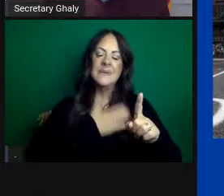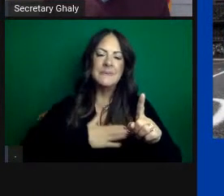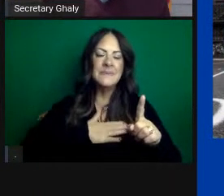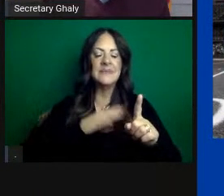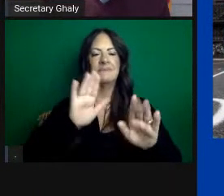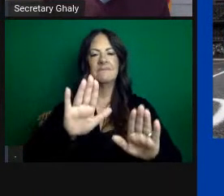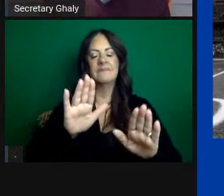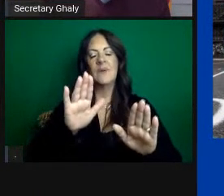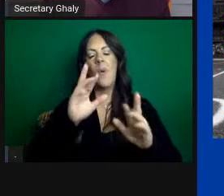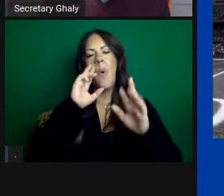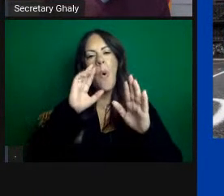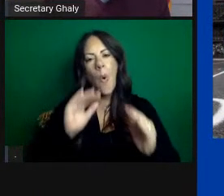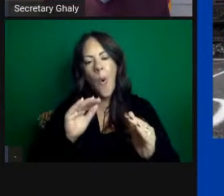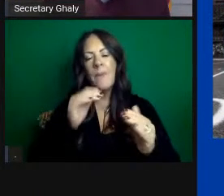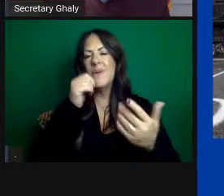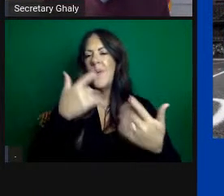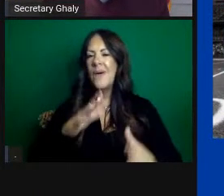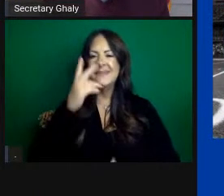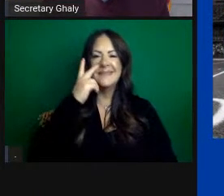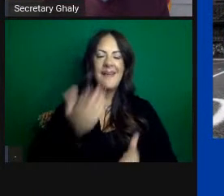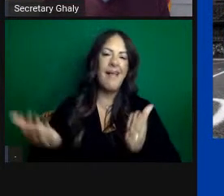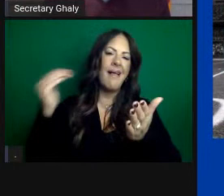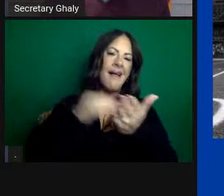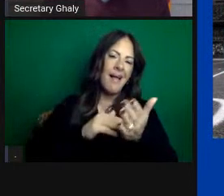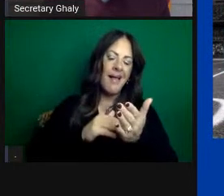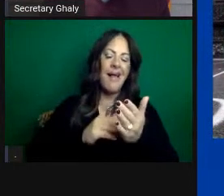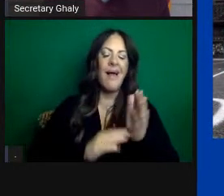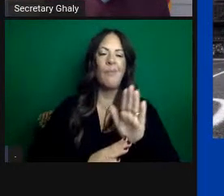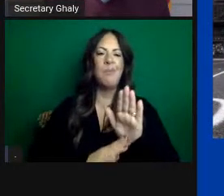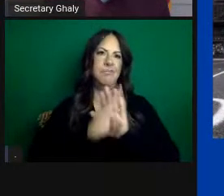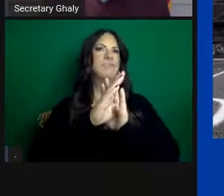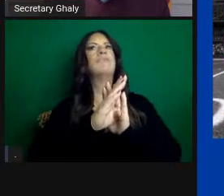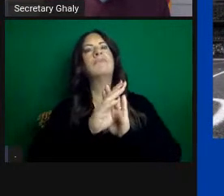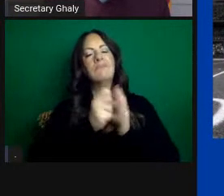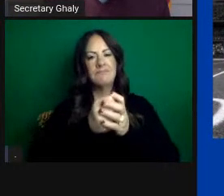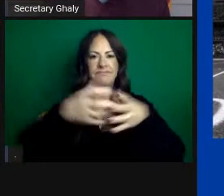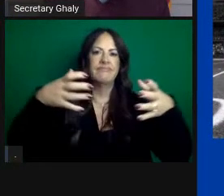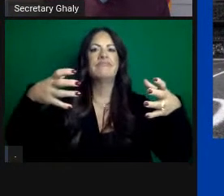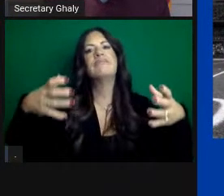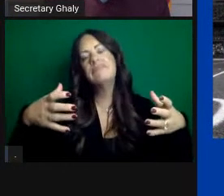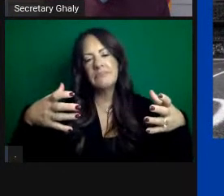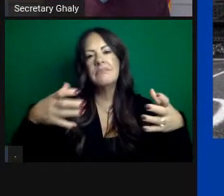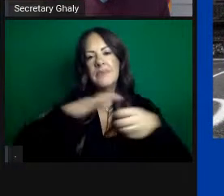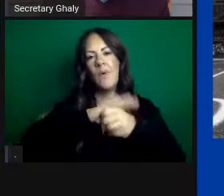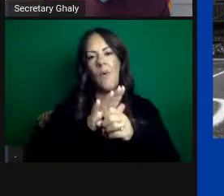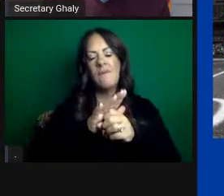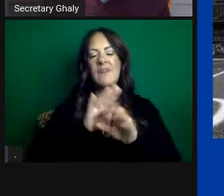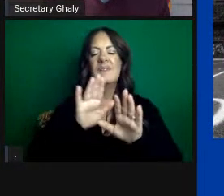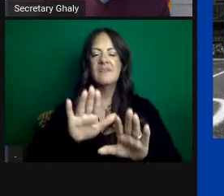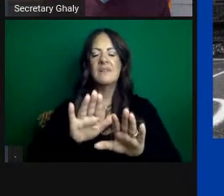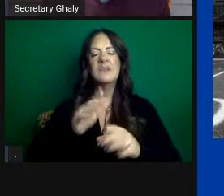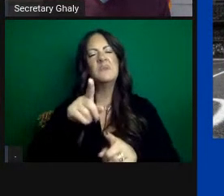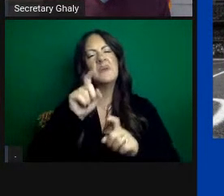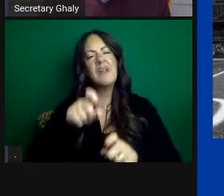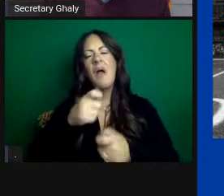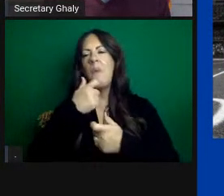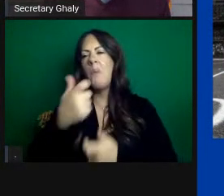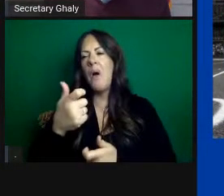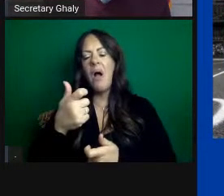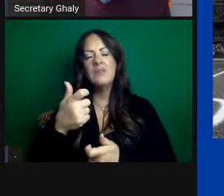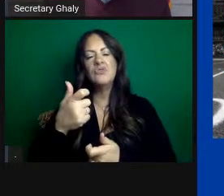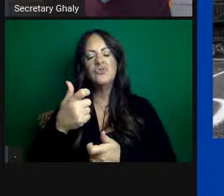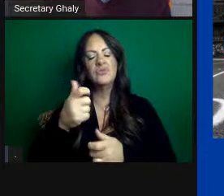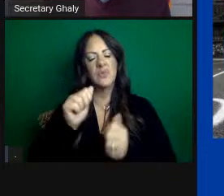become the next beginning of a huge surge here in California. You can celebrate the game, watch it with